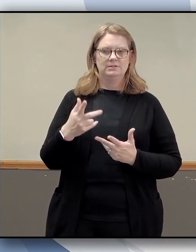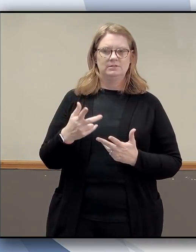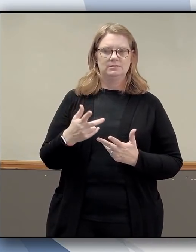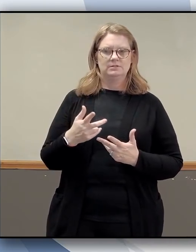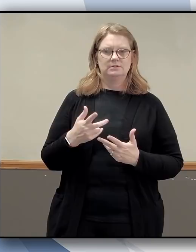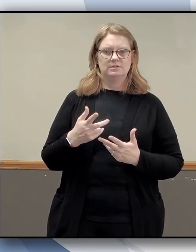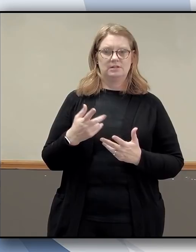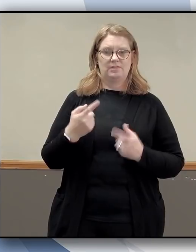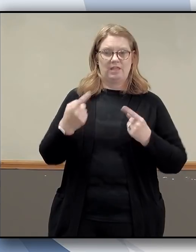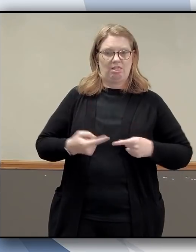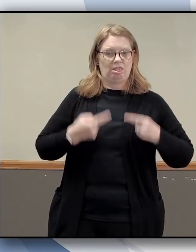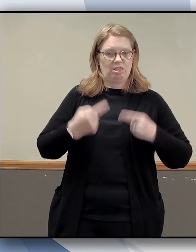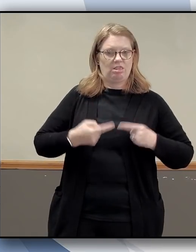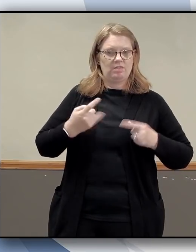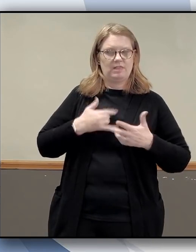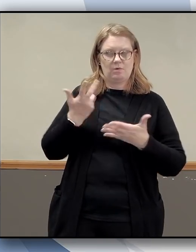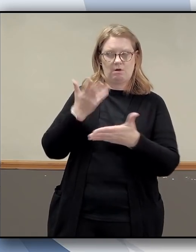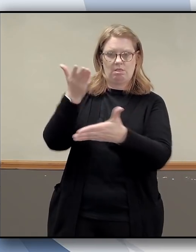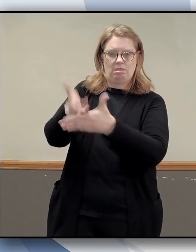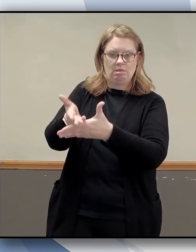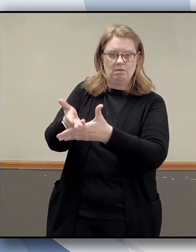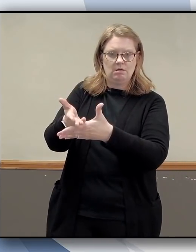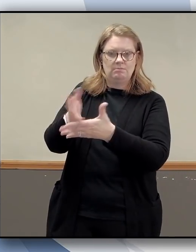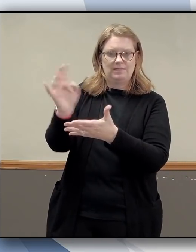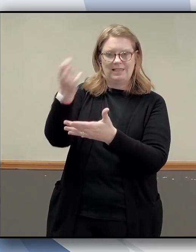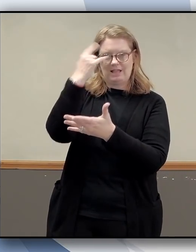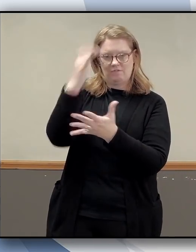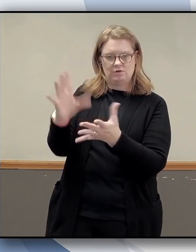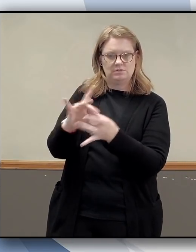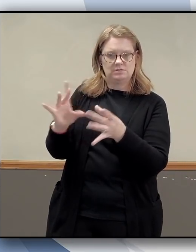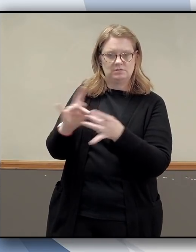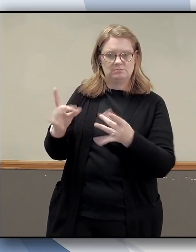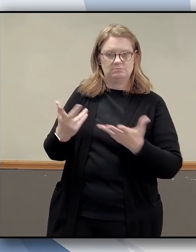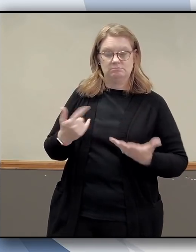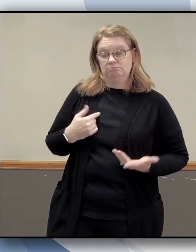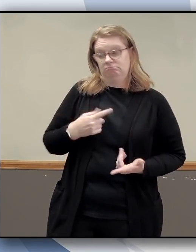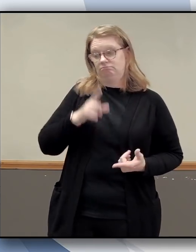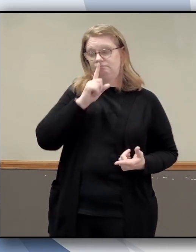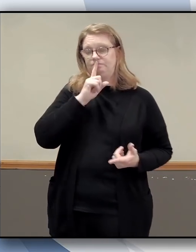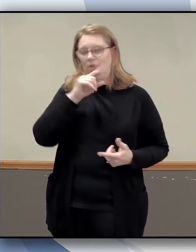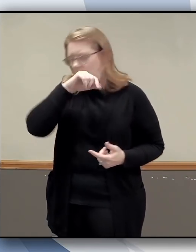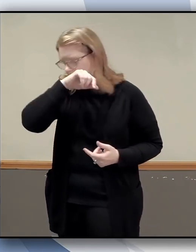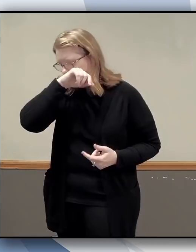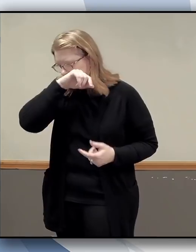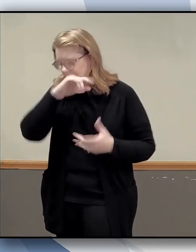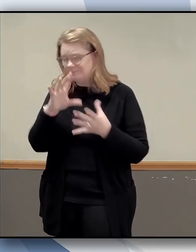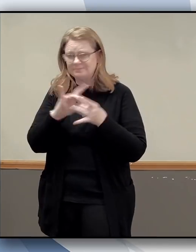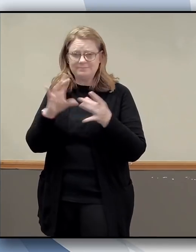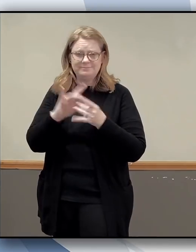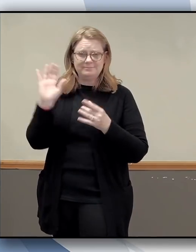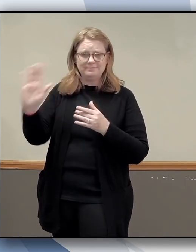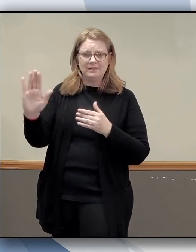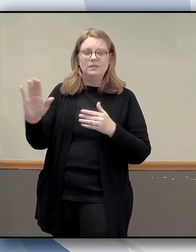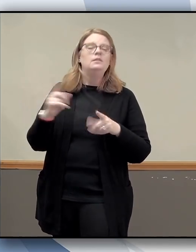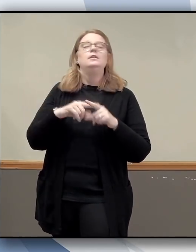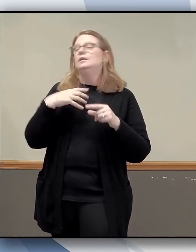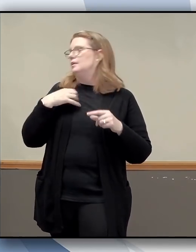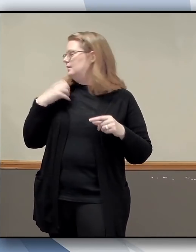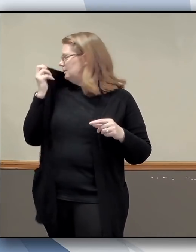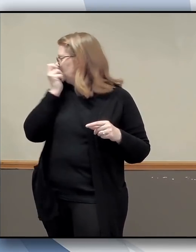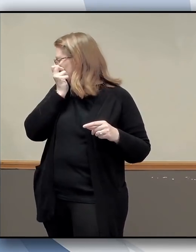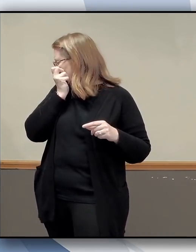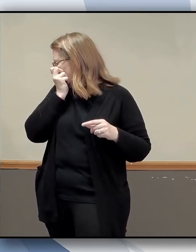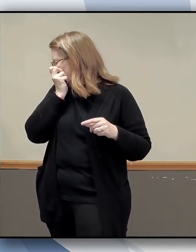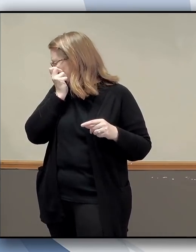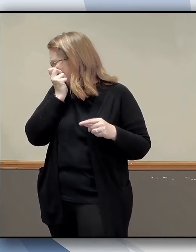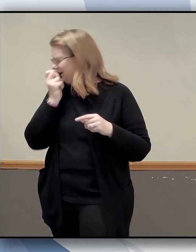governor is saying at the state level. Like I said, I can't comment on what their levels are because I'm not familiar with their criteria was, but we'll certainly